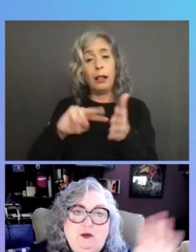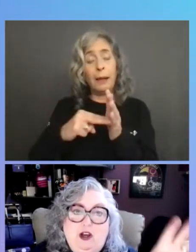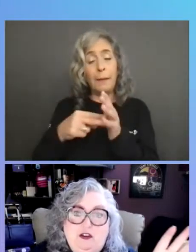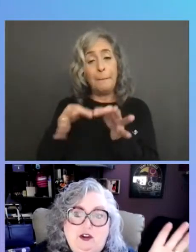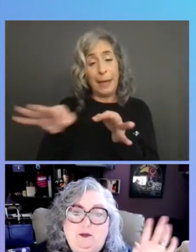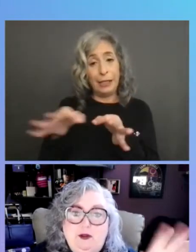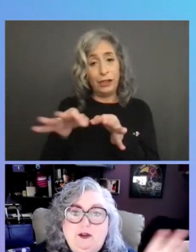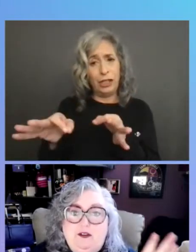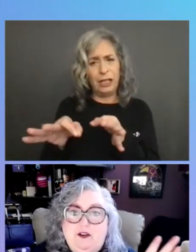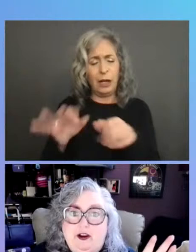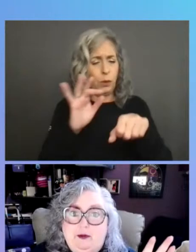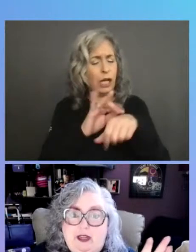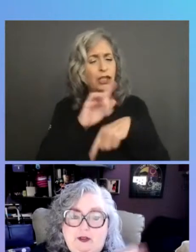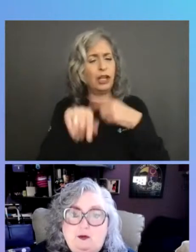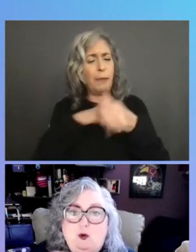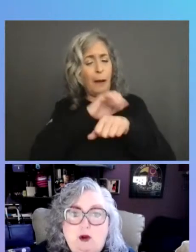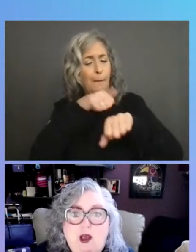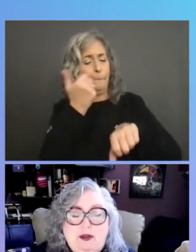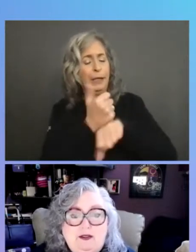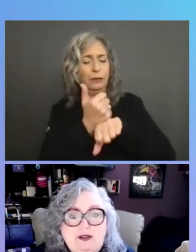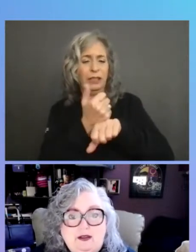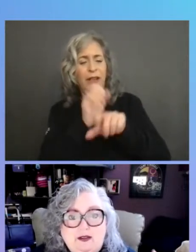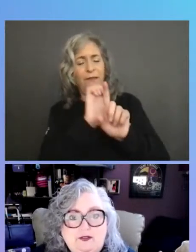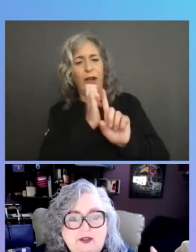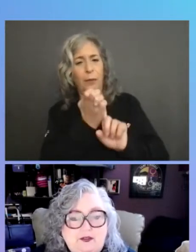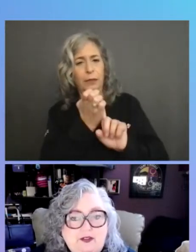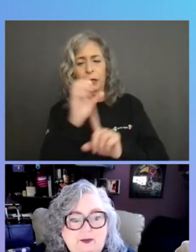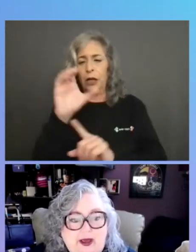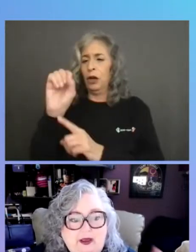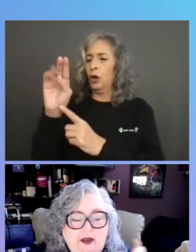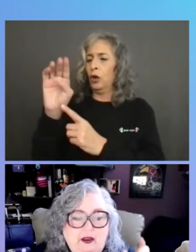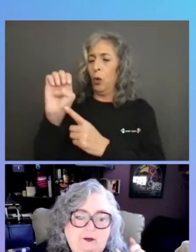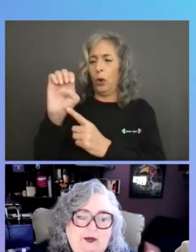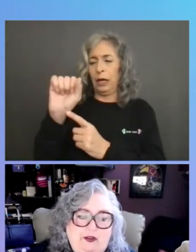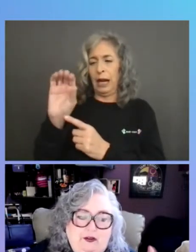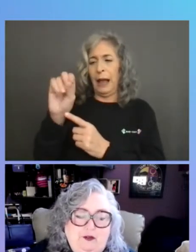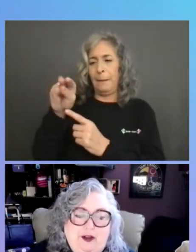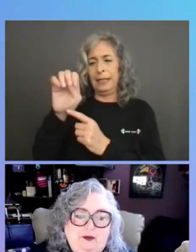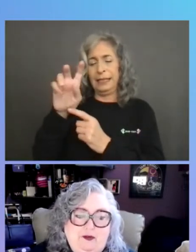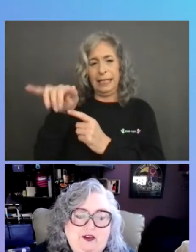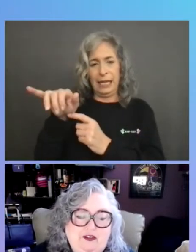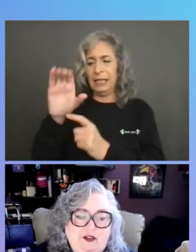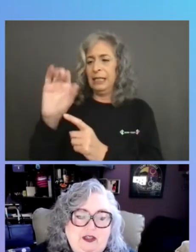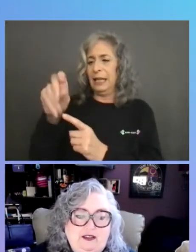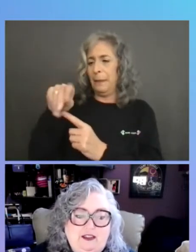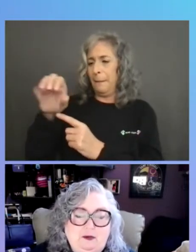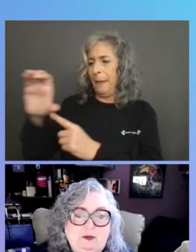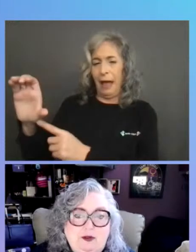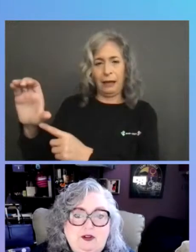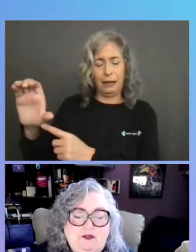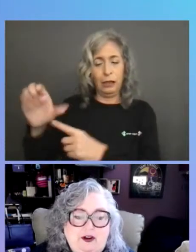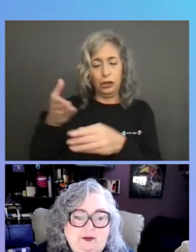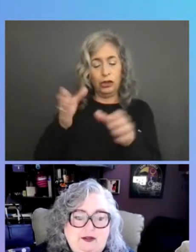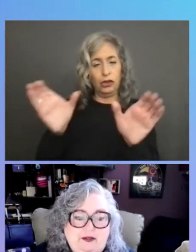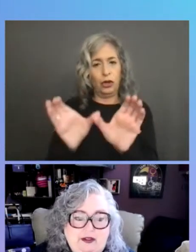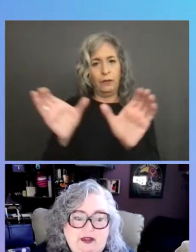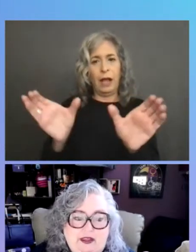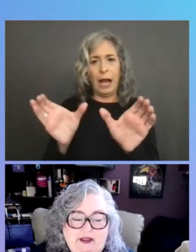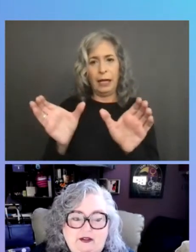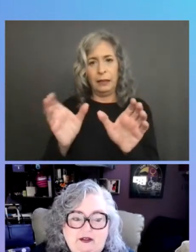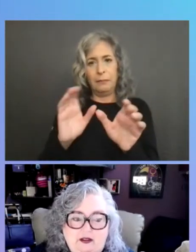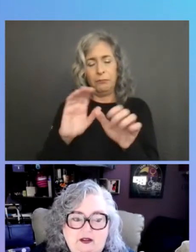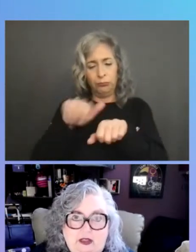we do touch on built environment in those core competencies of CPAC, but the certified professional and accessible built